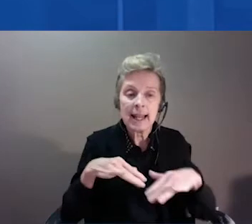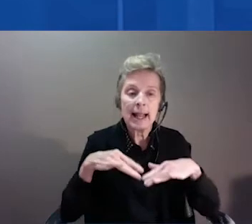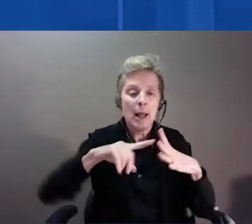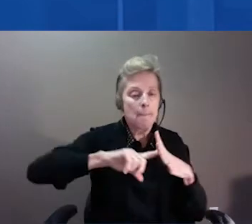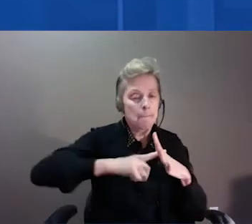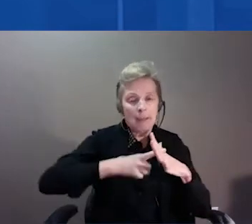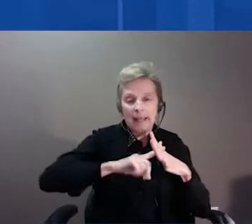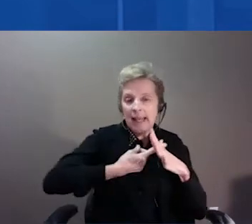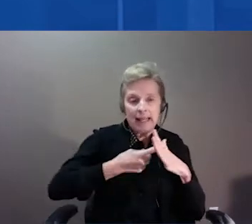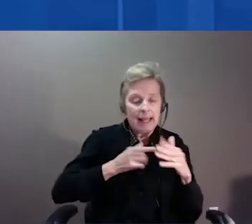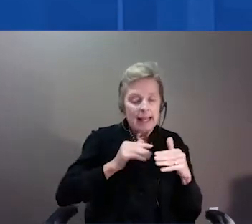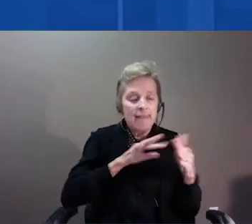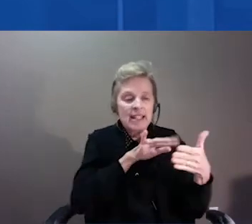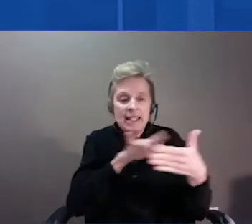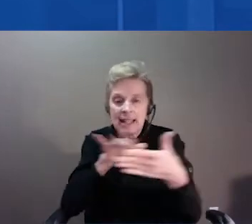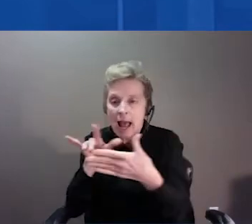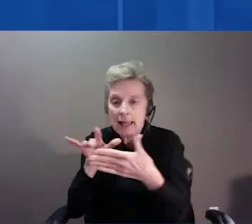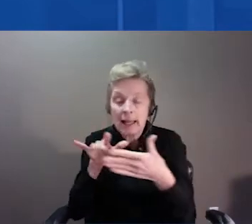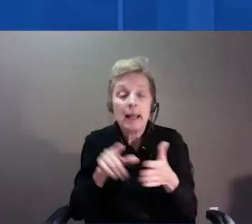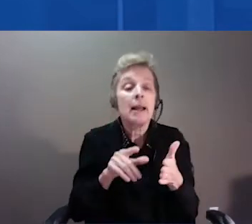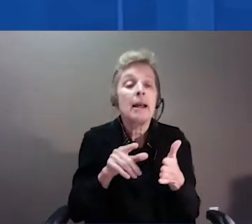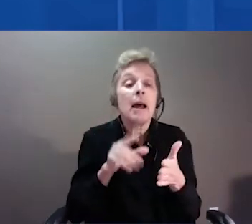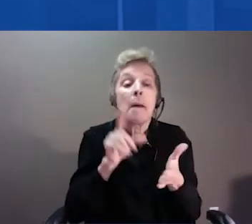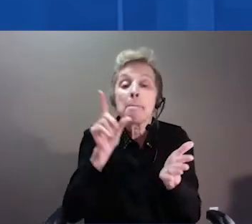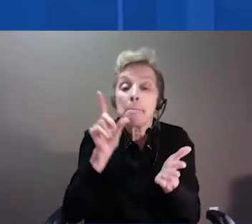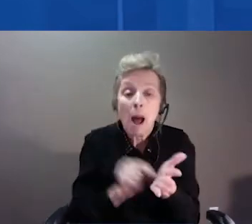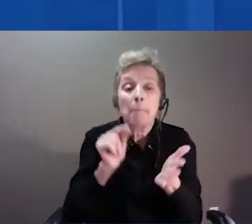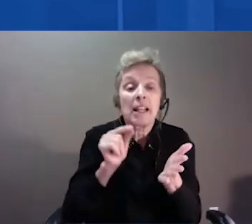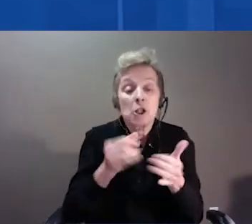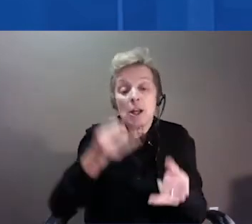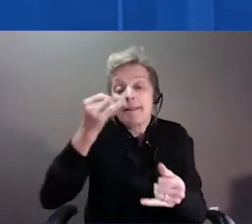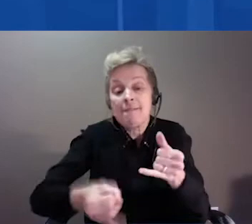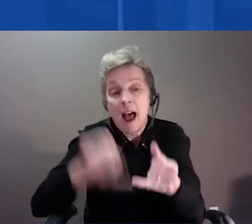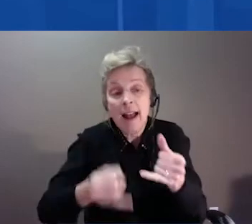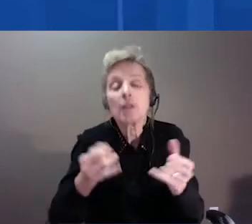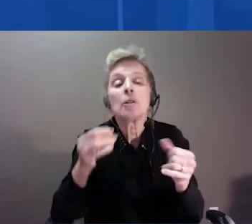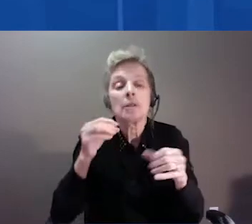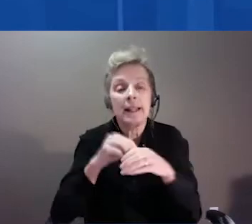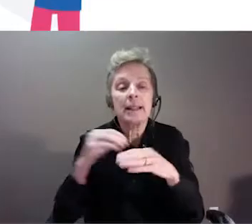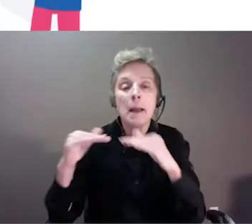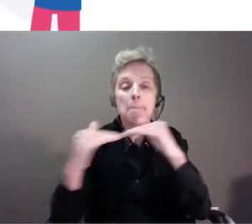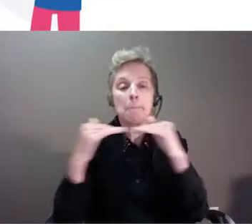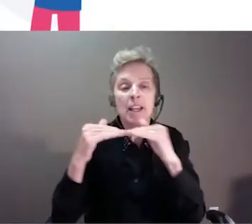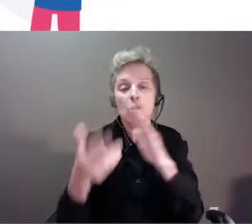and will publish articles of the final analysis in peer-reviewed journals. Next slide, please.